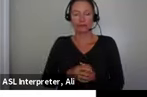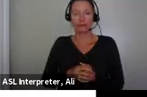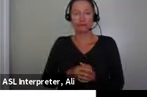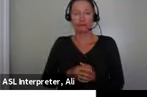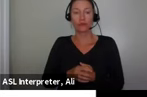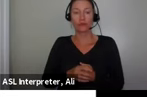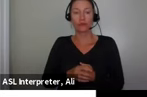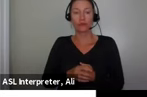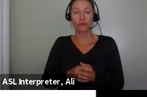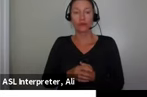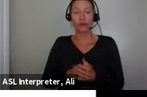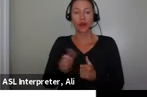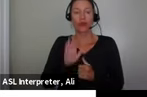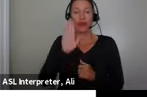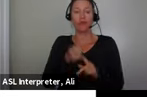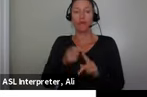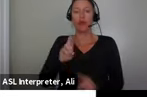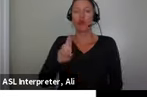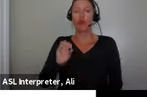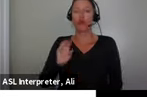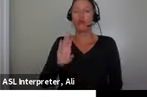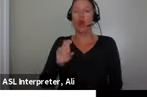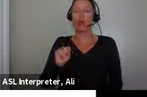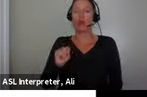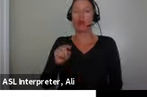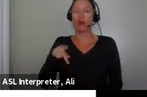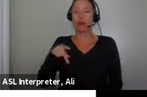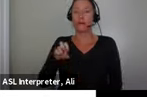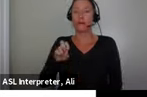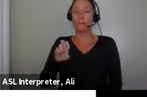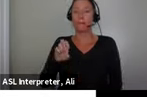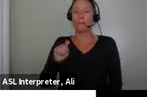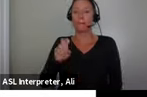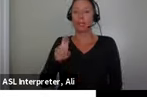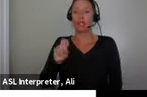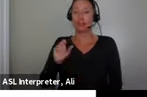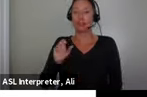I see a raised hand from Robert Peterson again. Robert, let me unmute you.